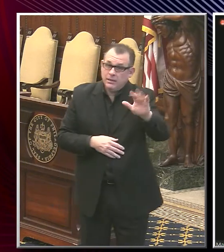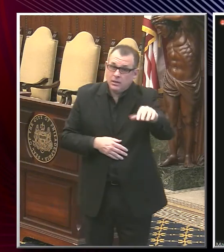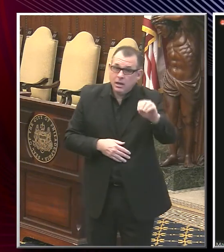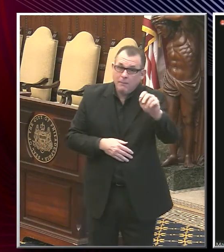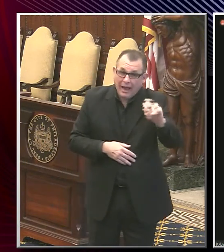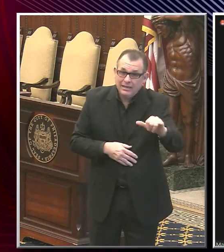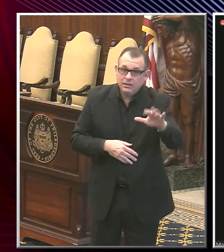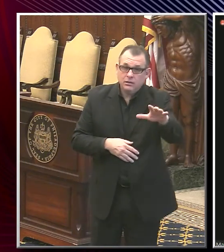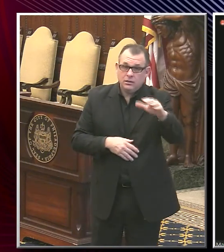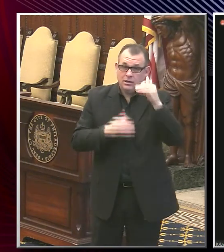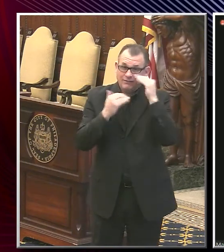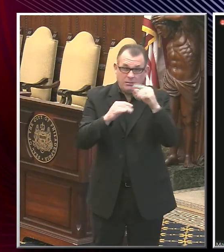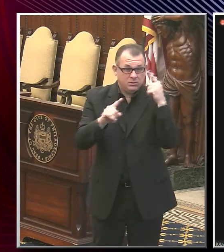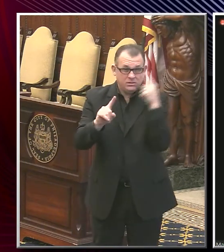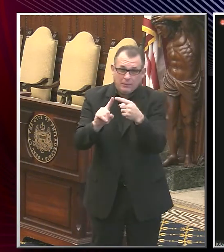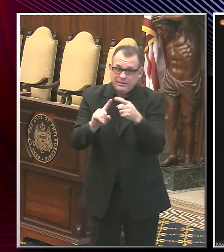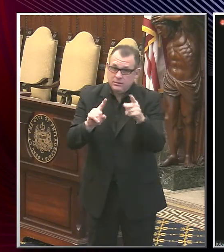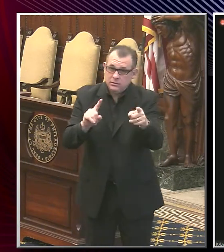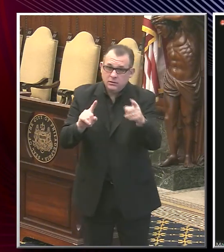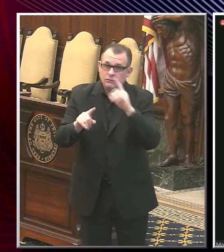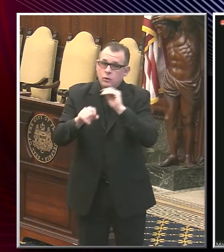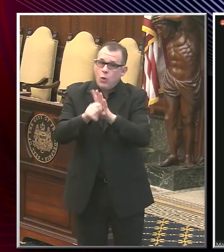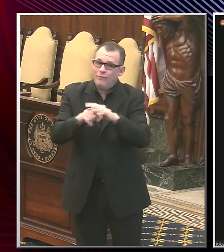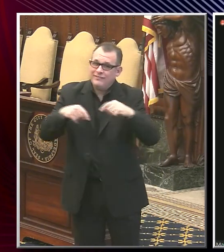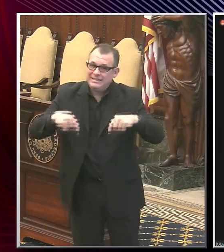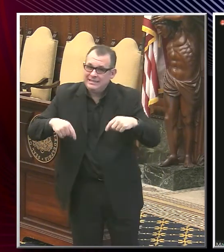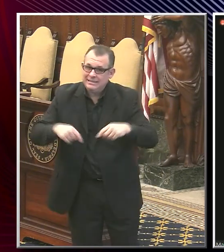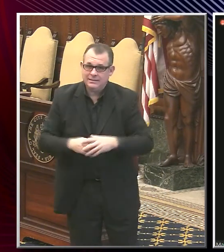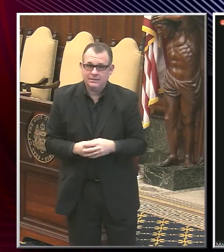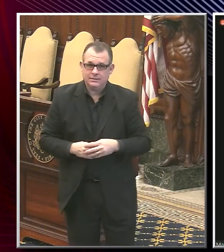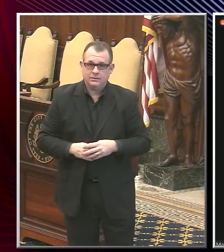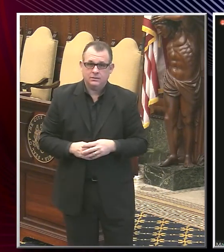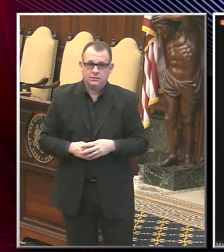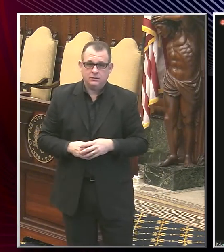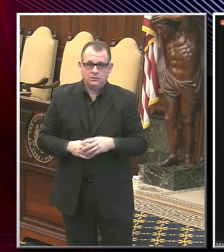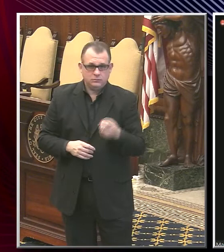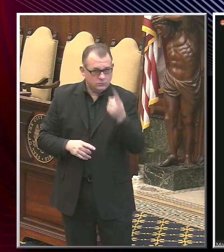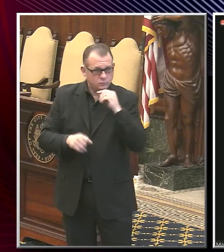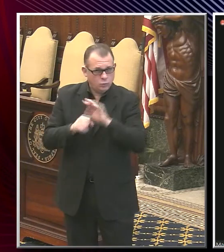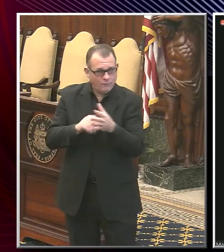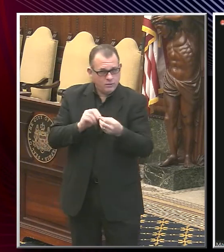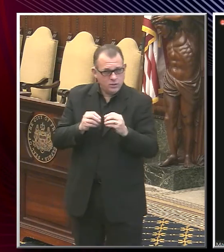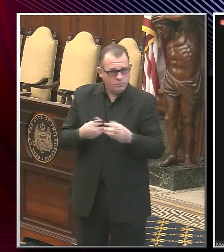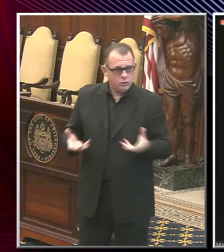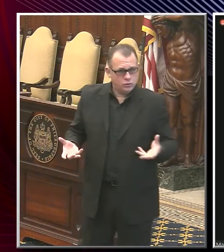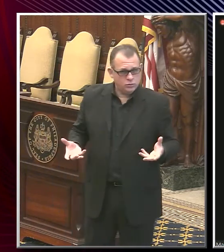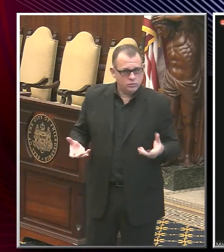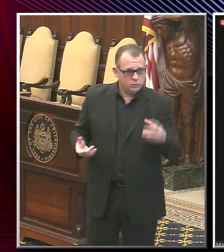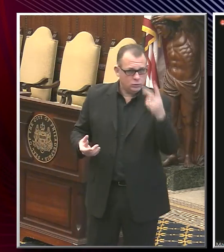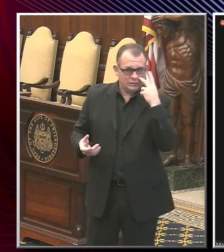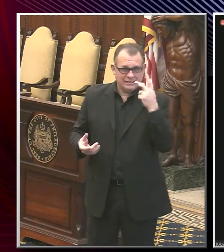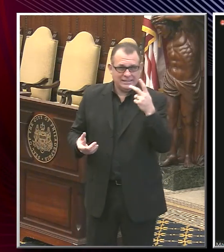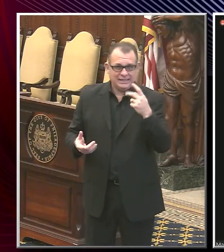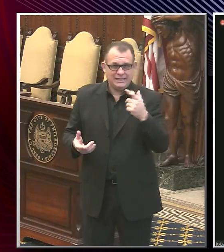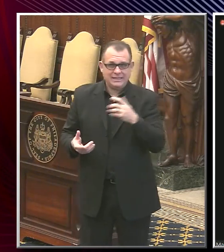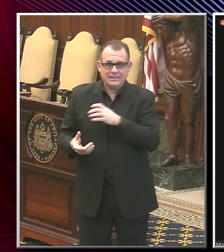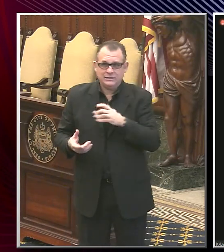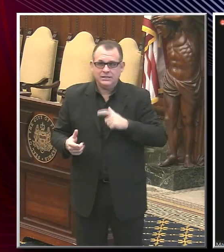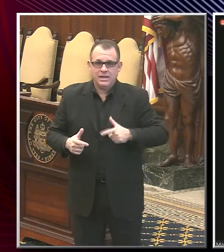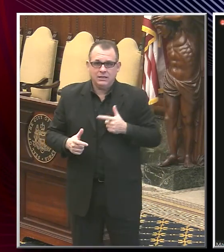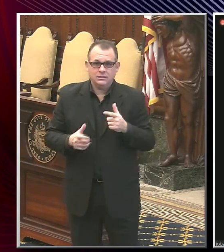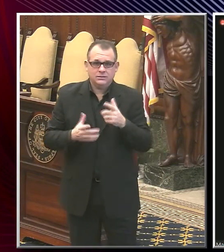Manny, I'm sorry. This is limited to top questions on COVID-19. It's about the coronavirus rates, though. We've seen a couple